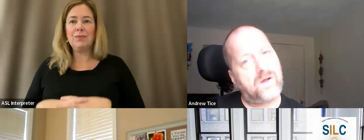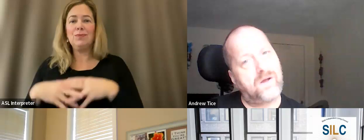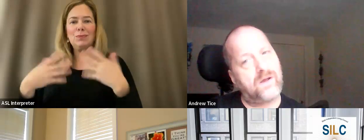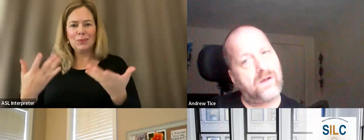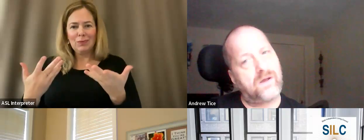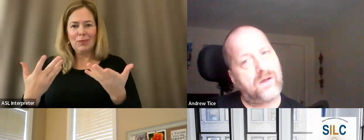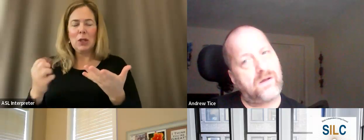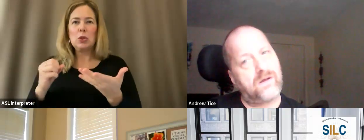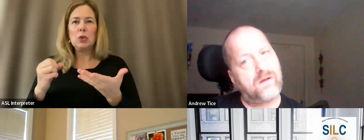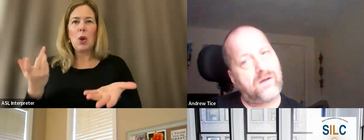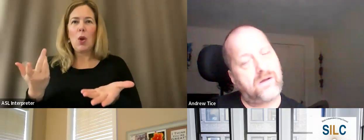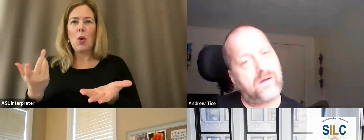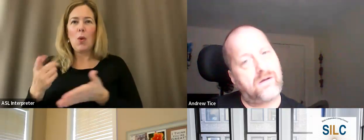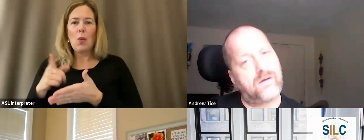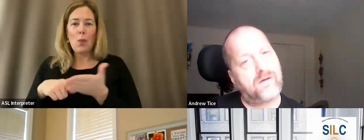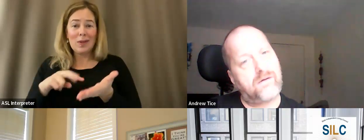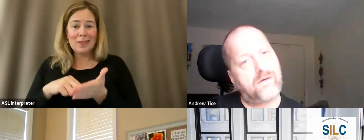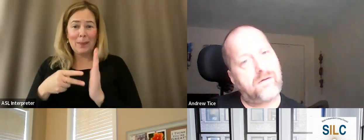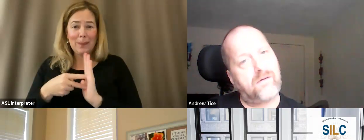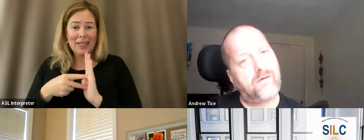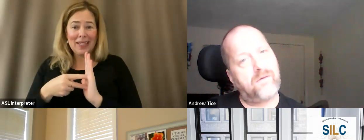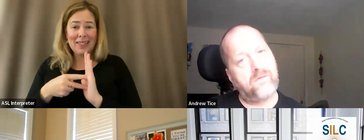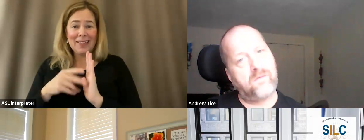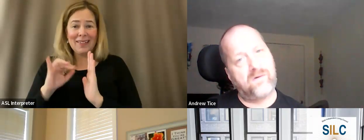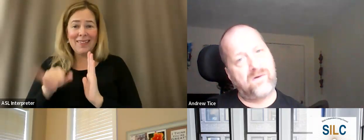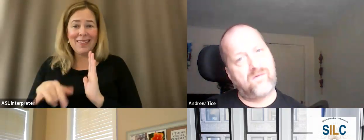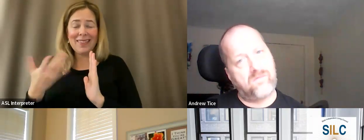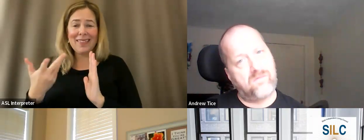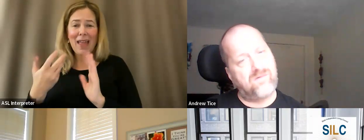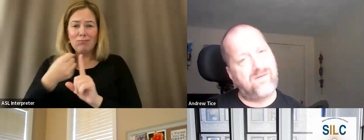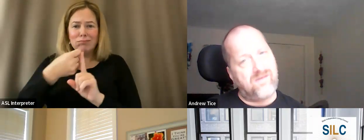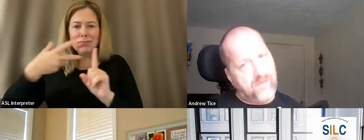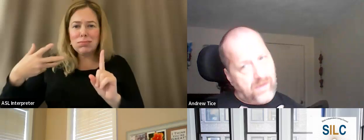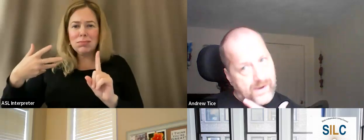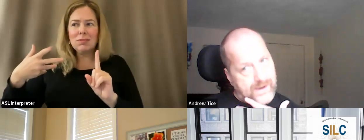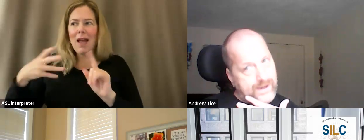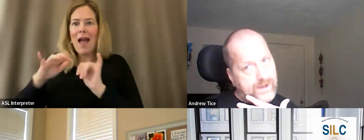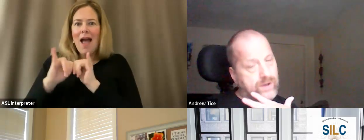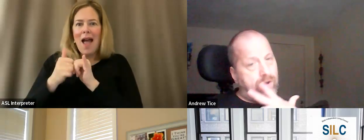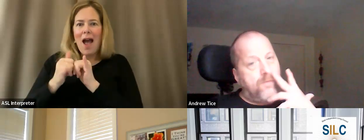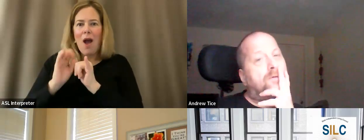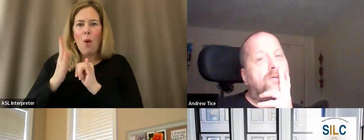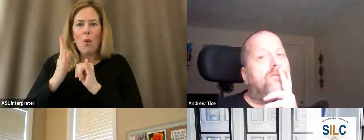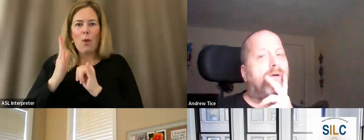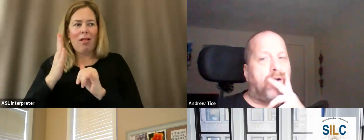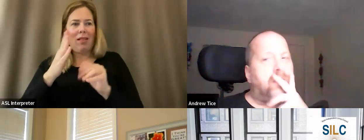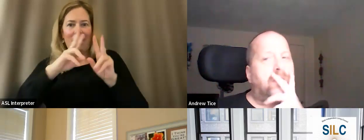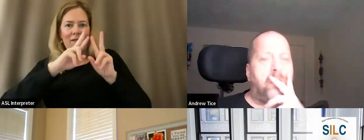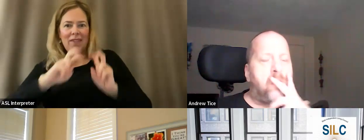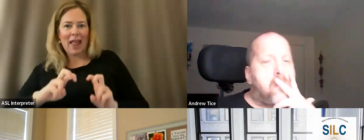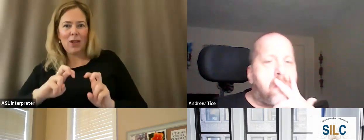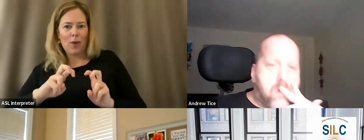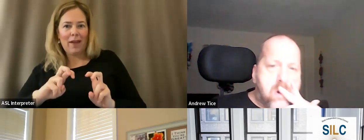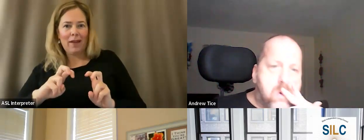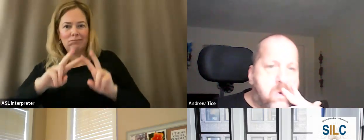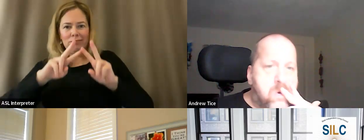So what does that mean? Really, it's talking about how are we going to evaluate the